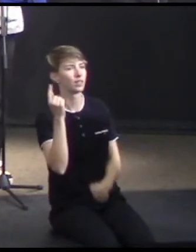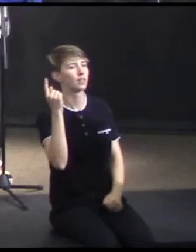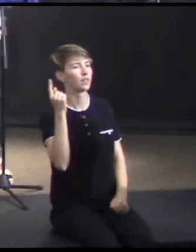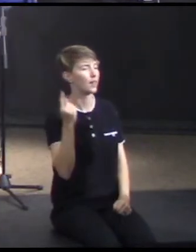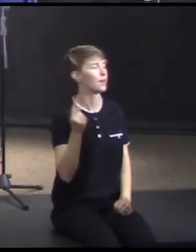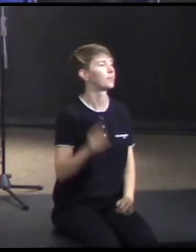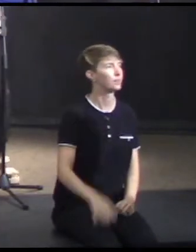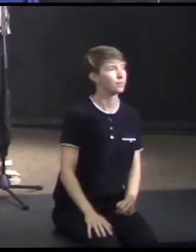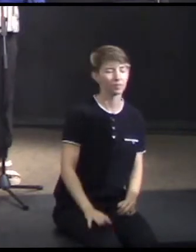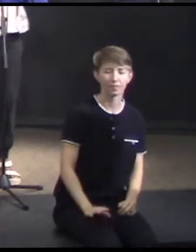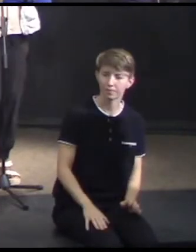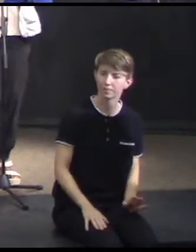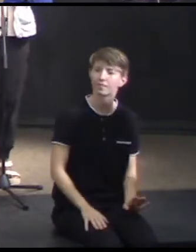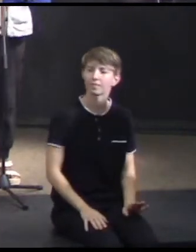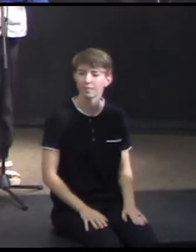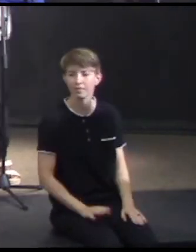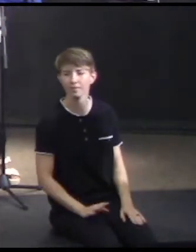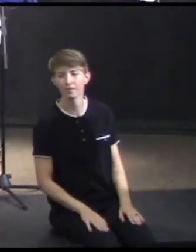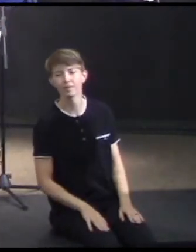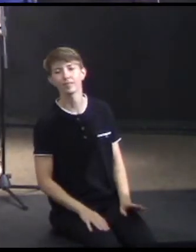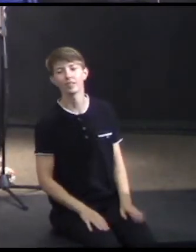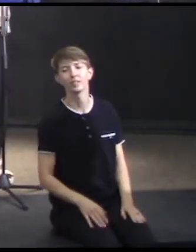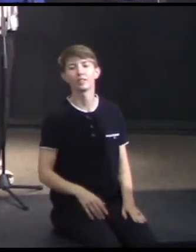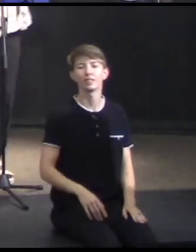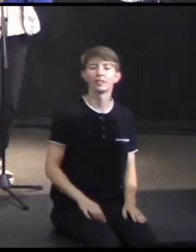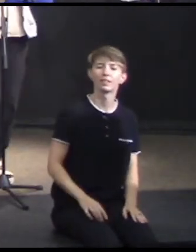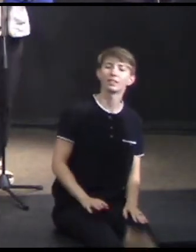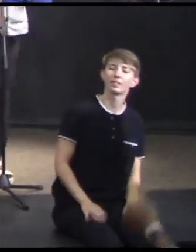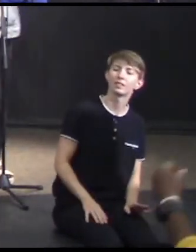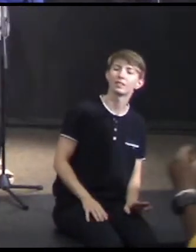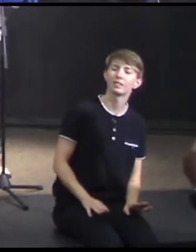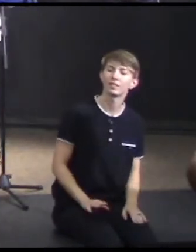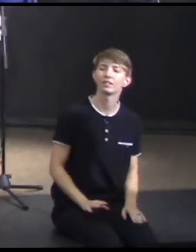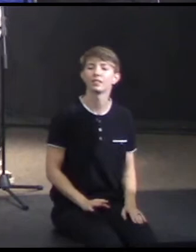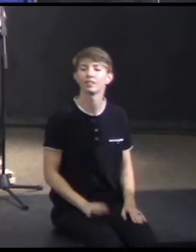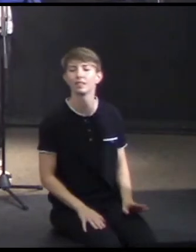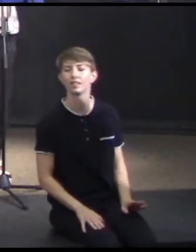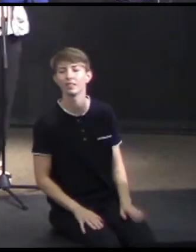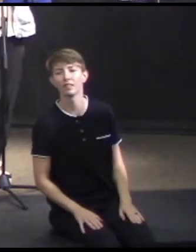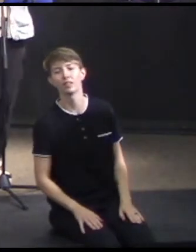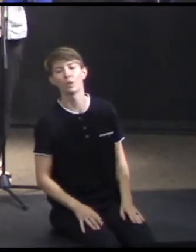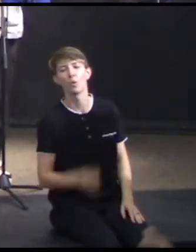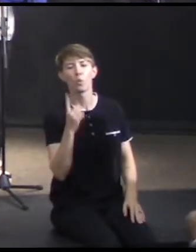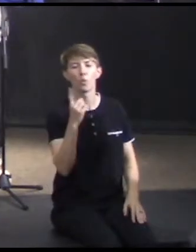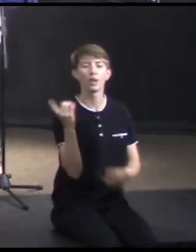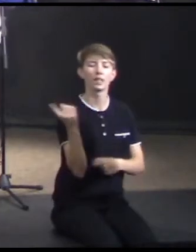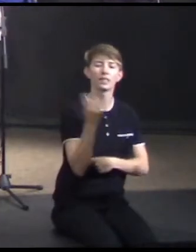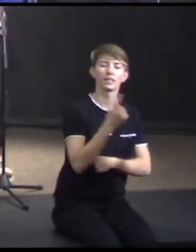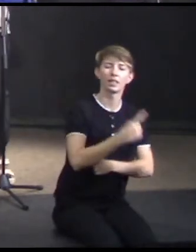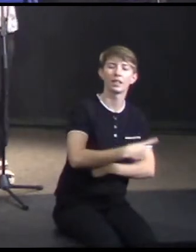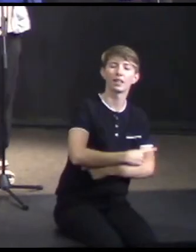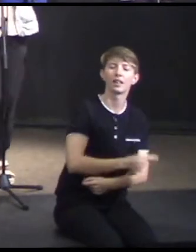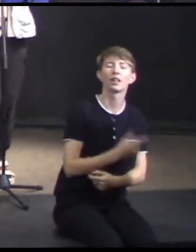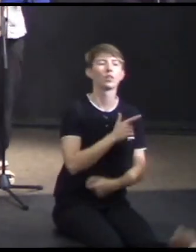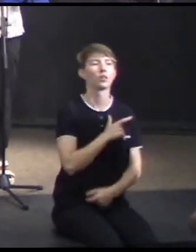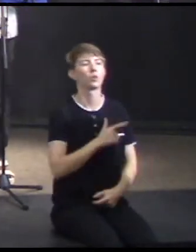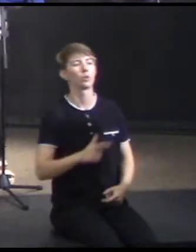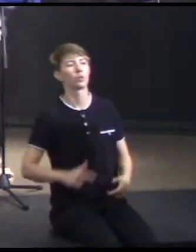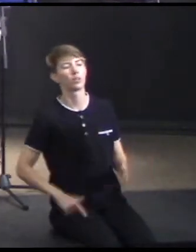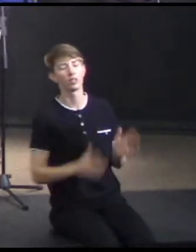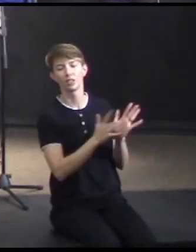itapokotela maboko. We're singing Sikurin wana hosi Yesu